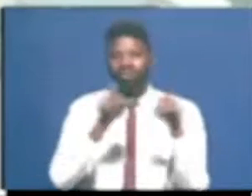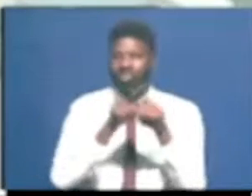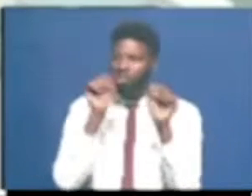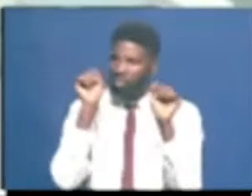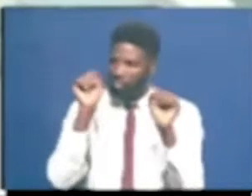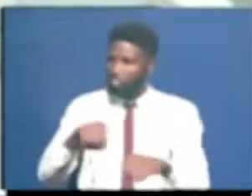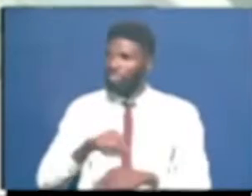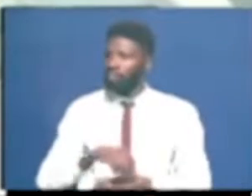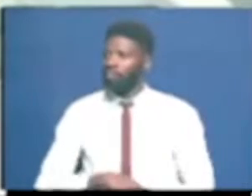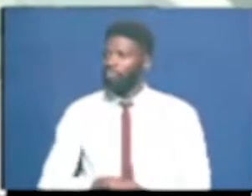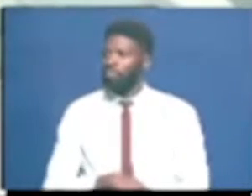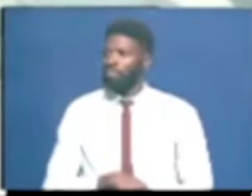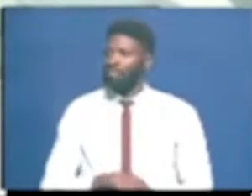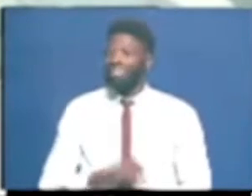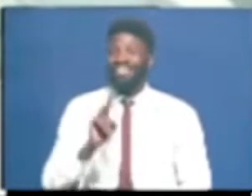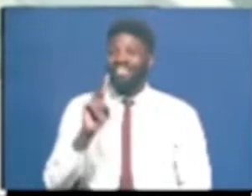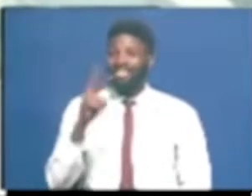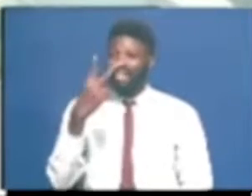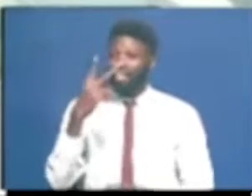The second lesson